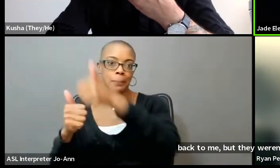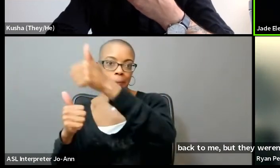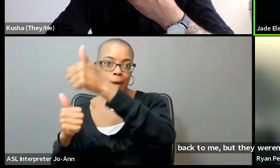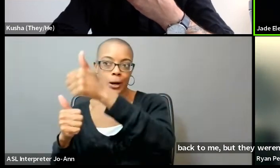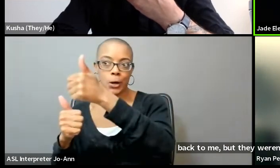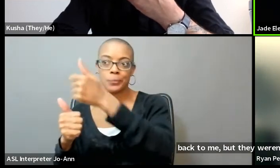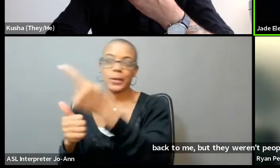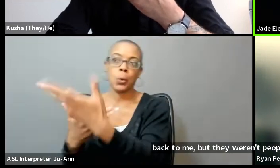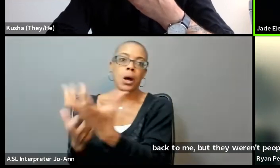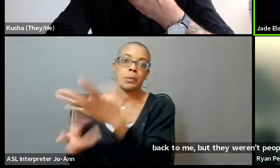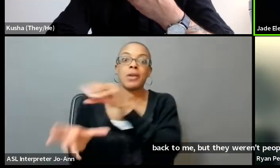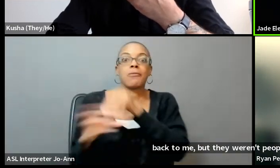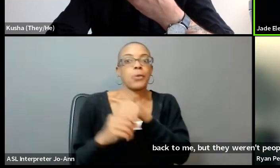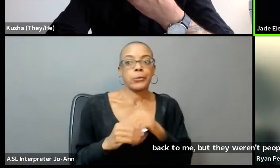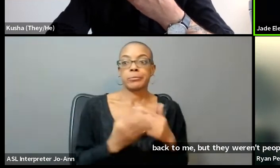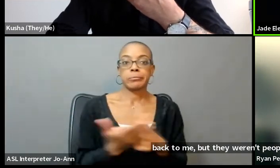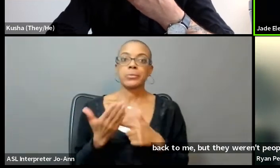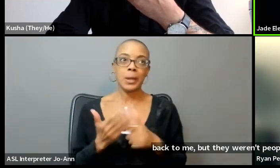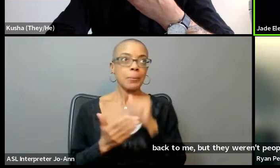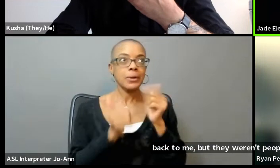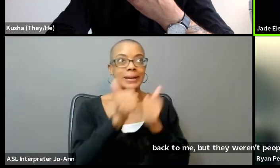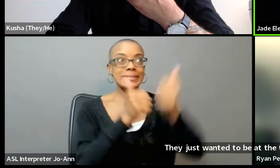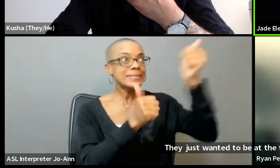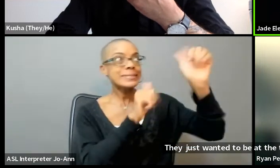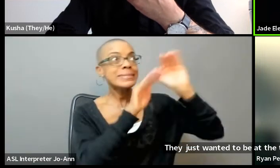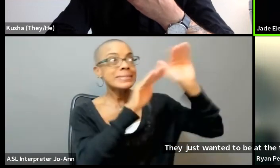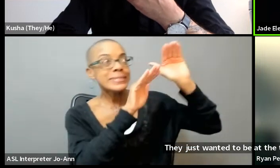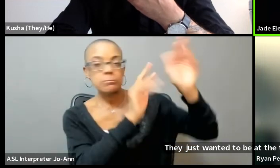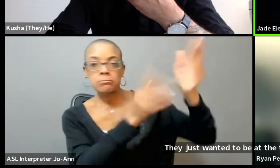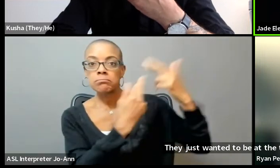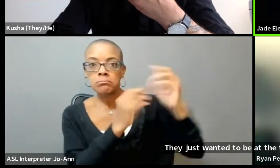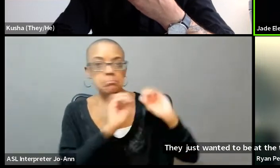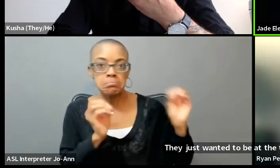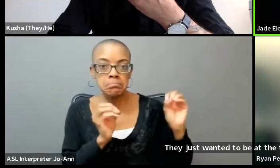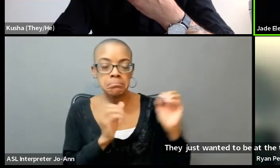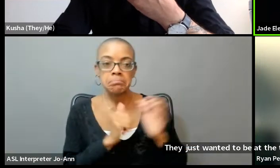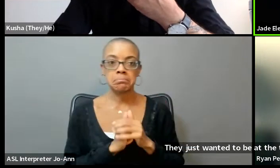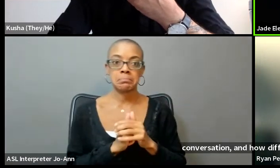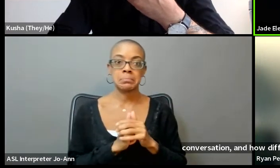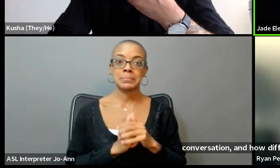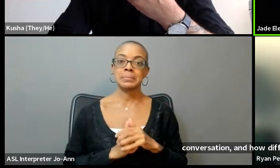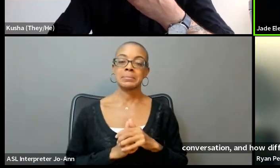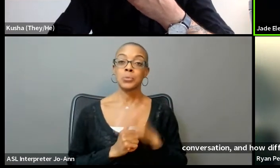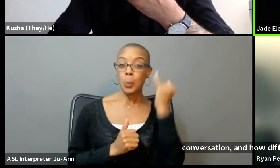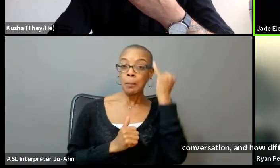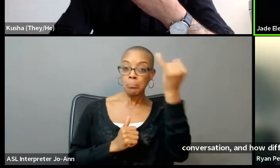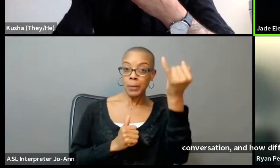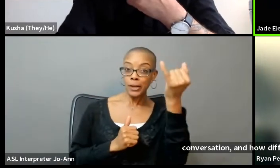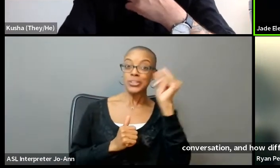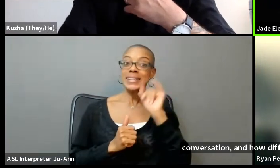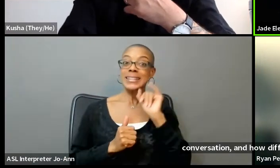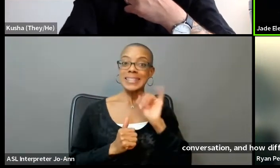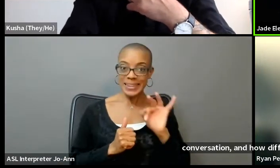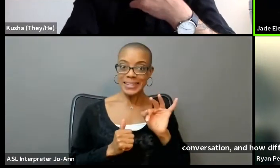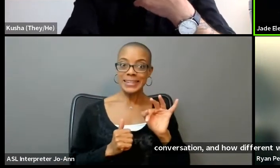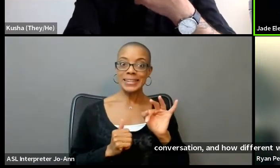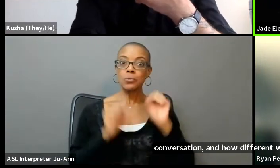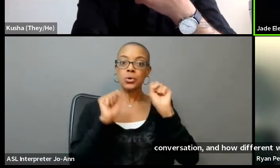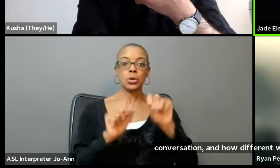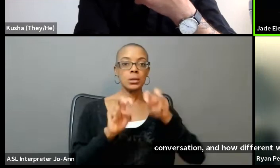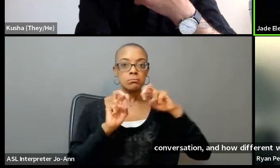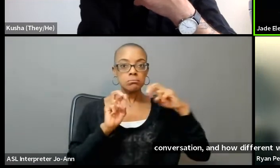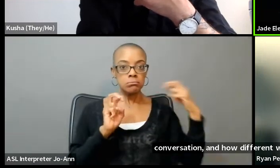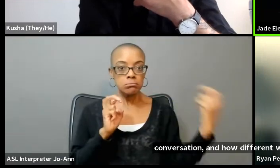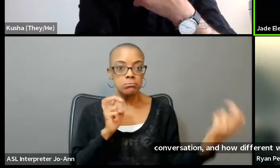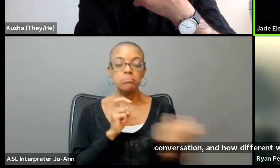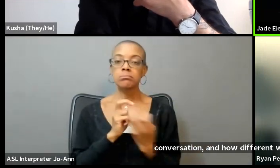table to have this conversation. And how different would it have been if we were able to actually